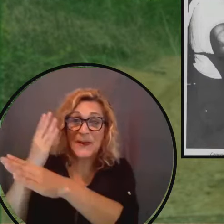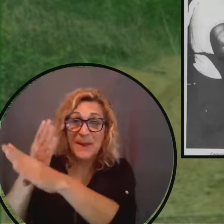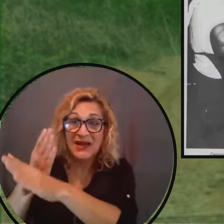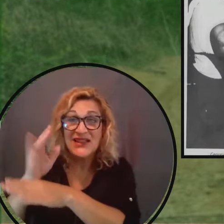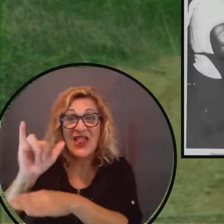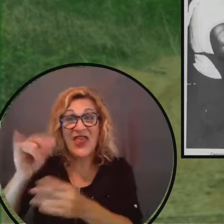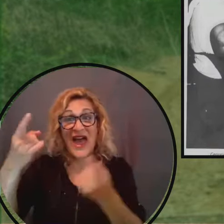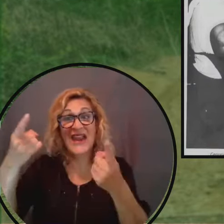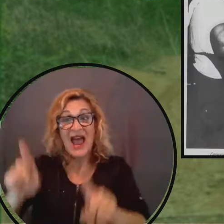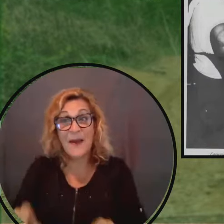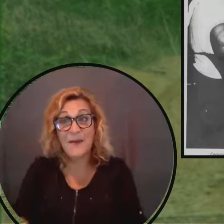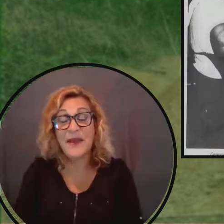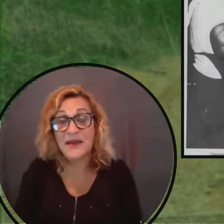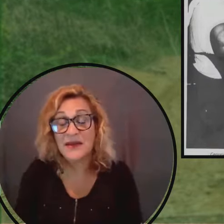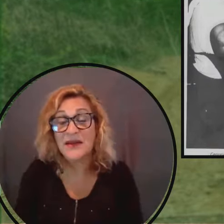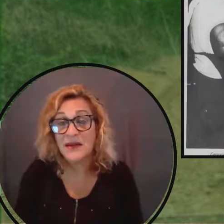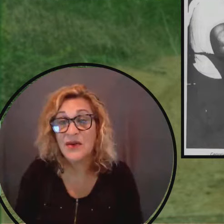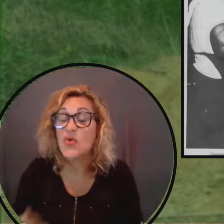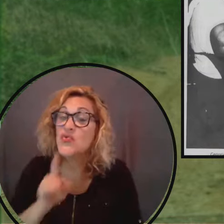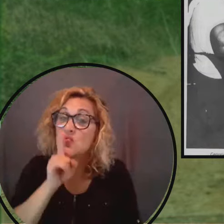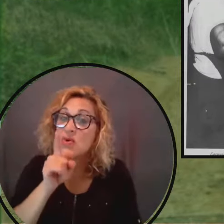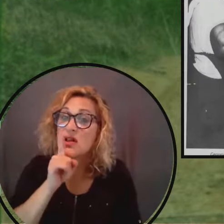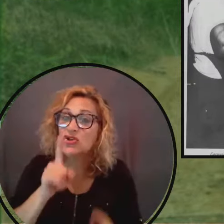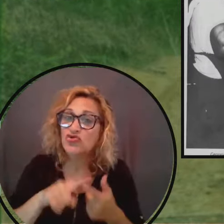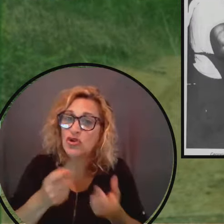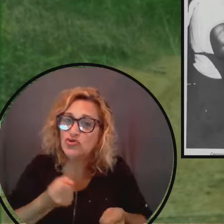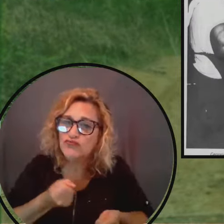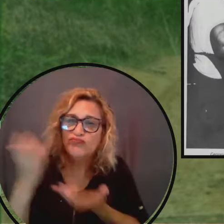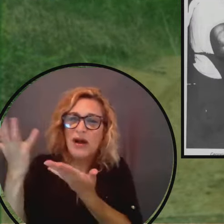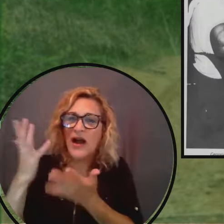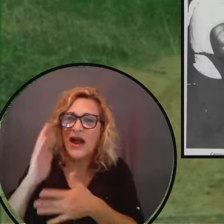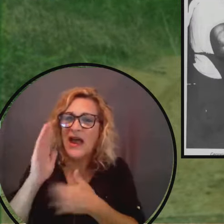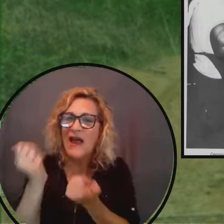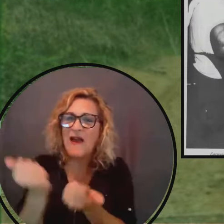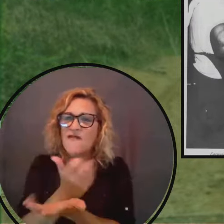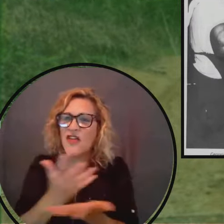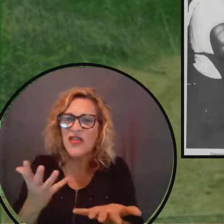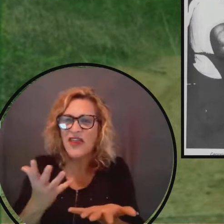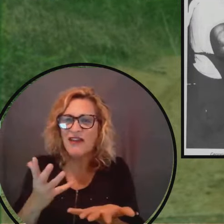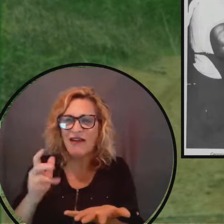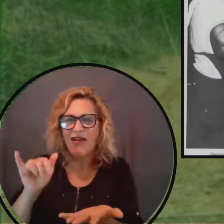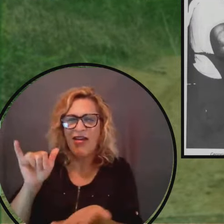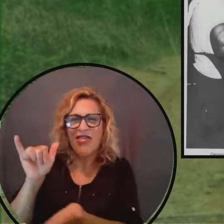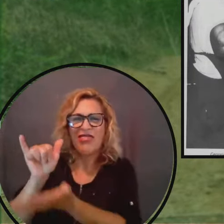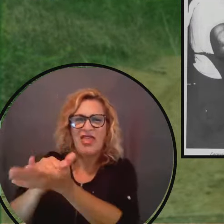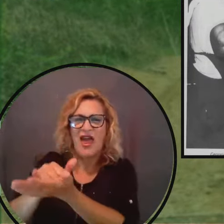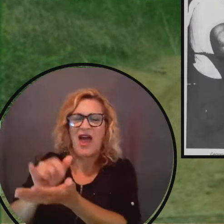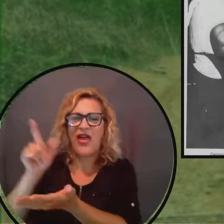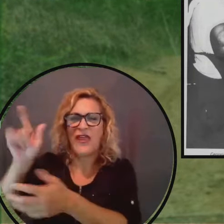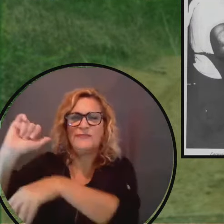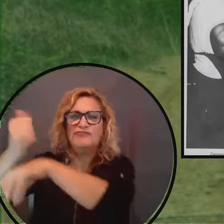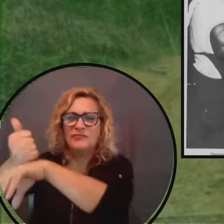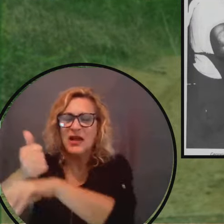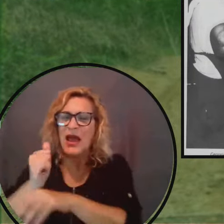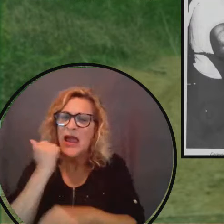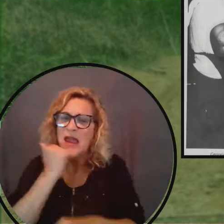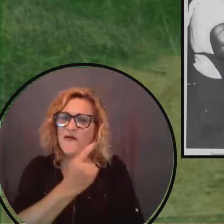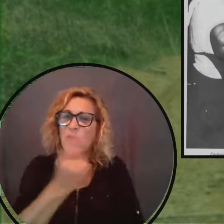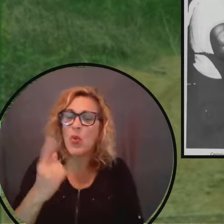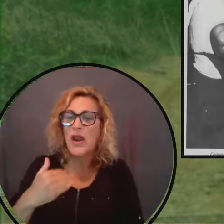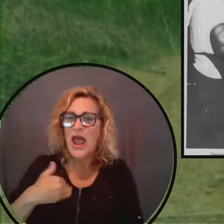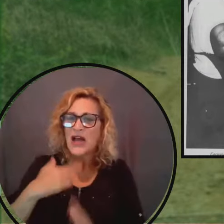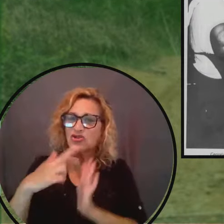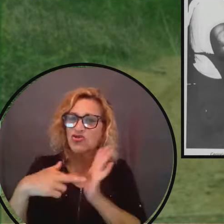happen, right? And so just really trying to unearth, like, the fact that everyone has a role, that this isn't something that a couple of charismatic